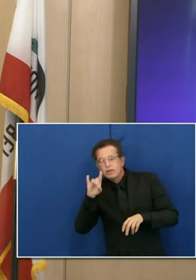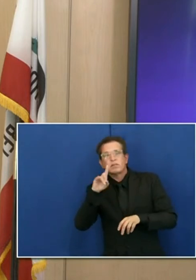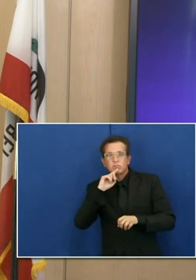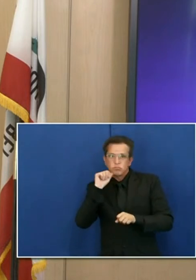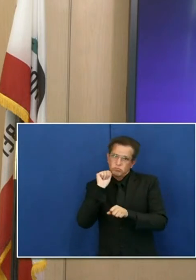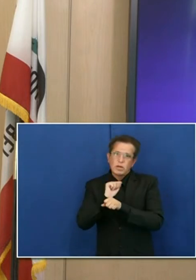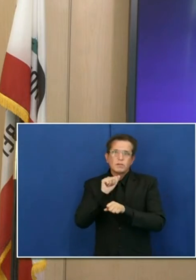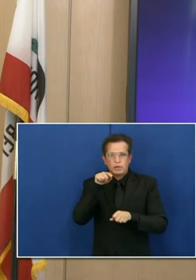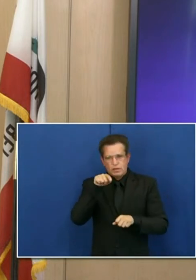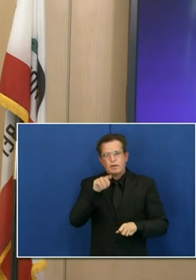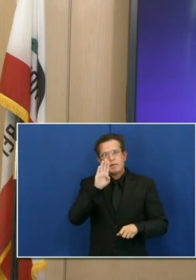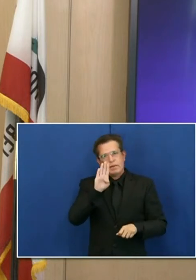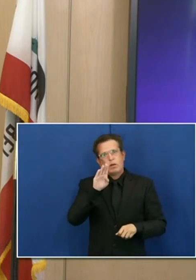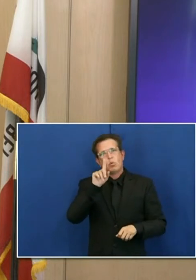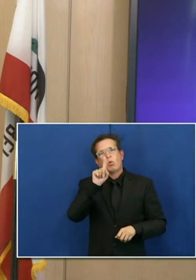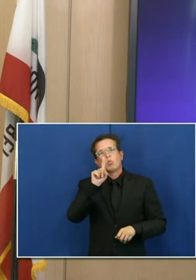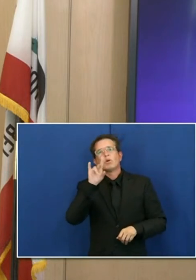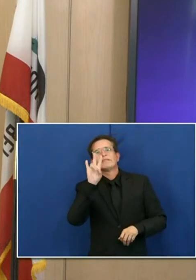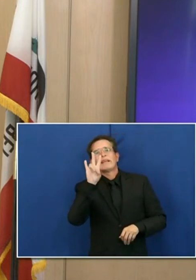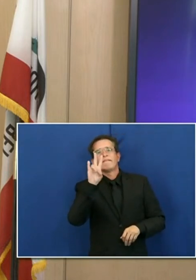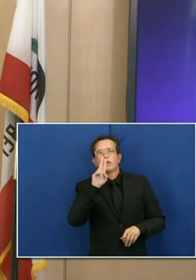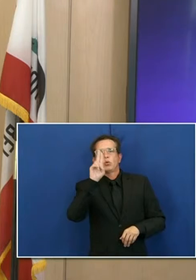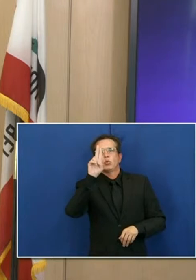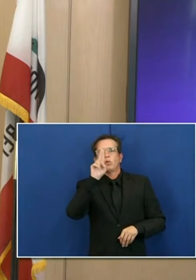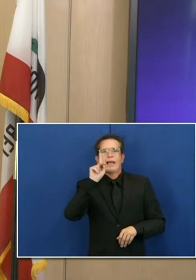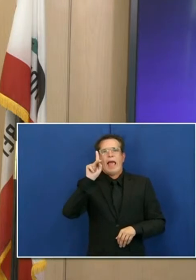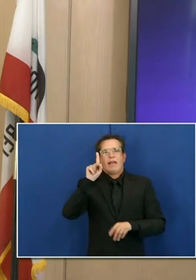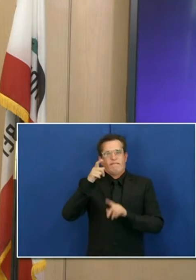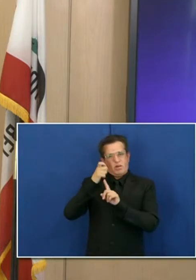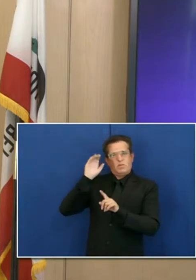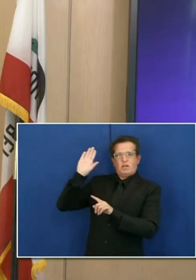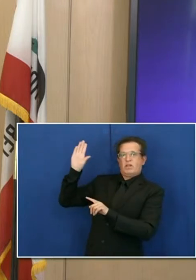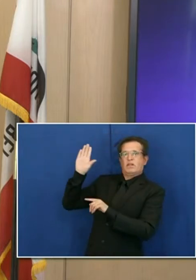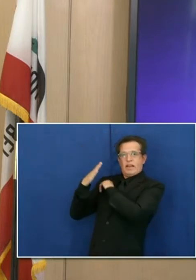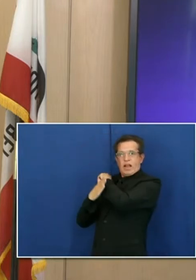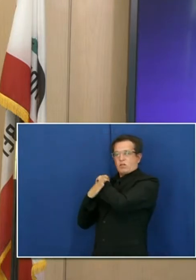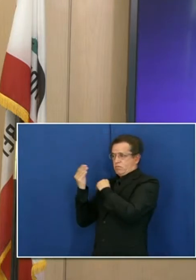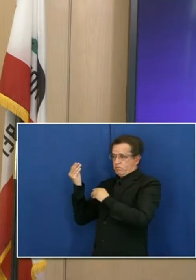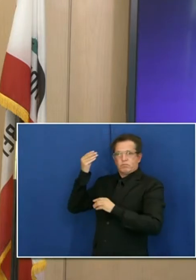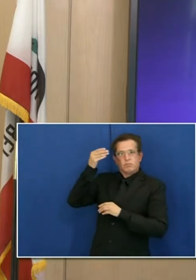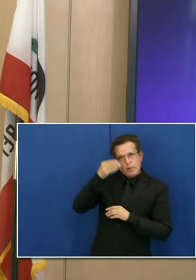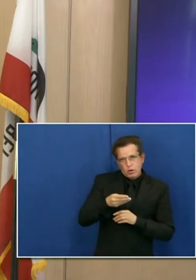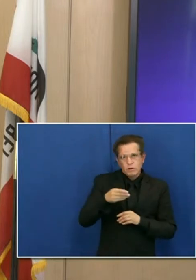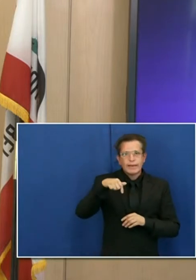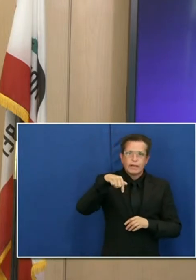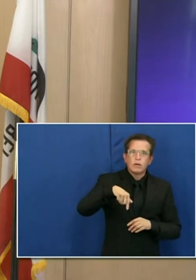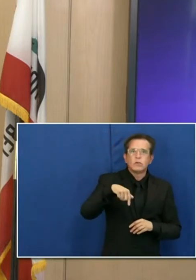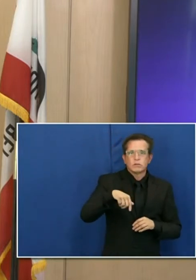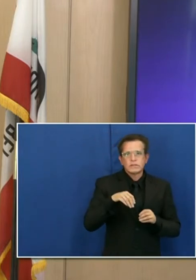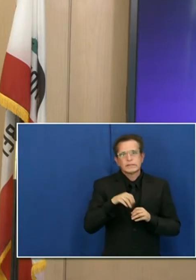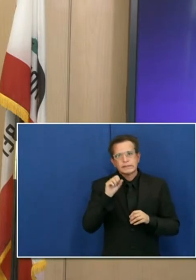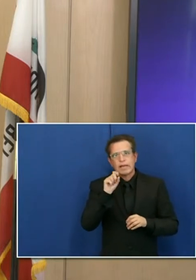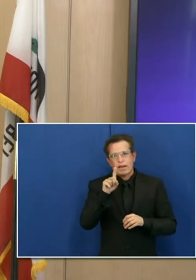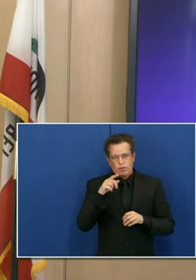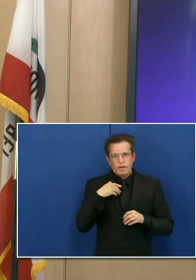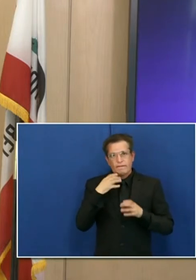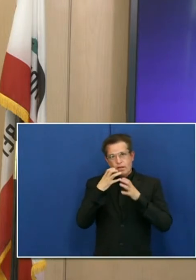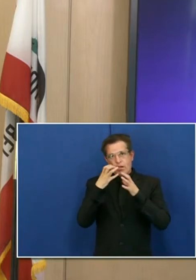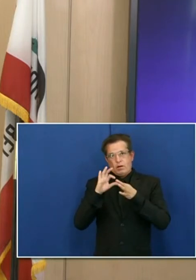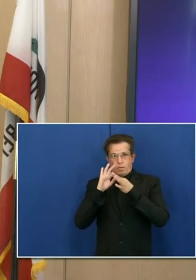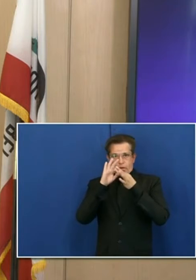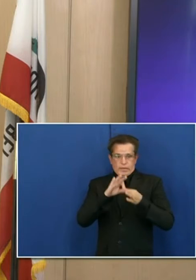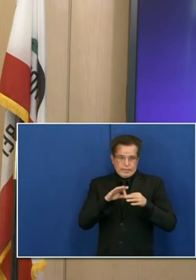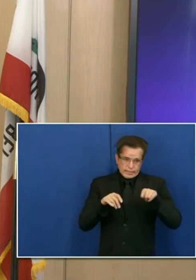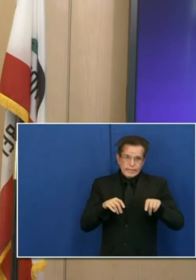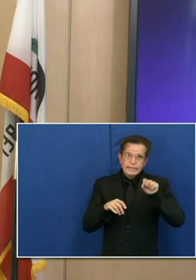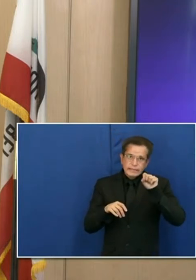the B117 UK lineage. Now, this is a collaboration, strong collaboration between the San Diego